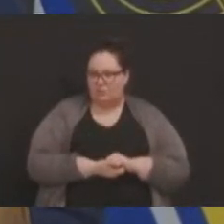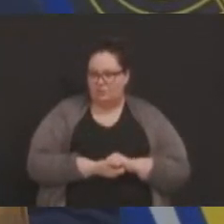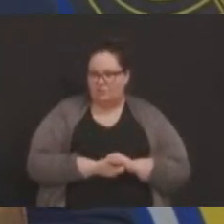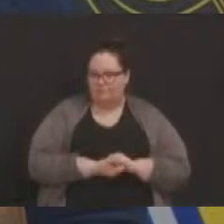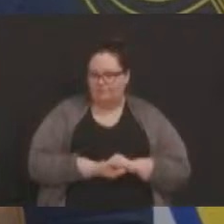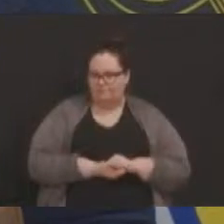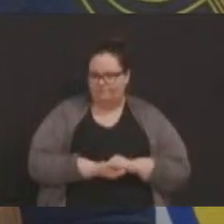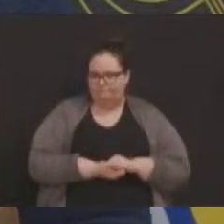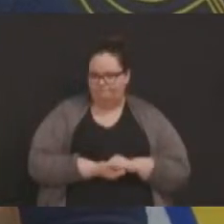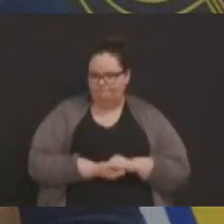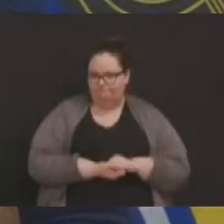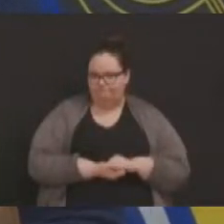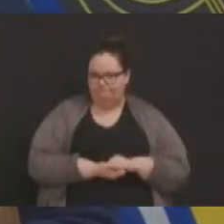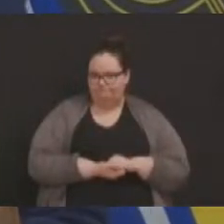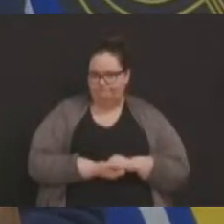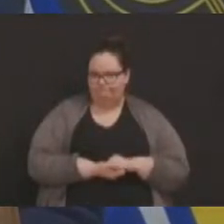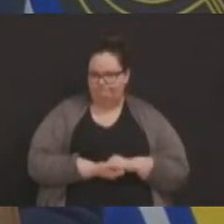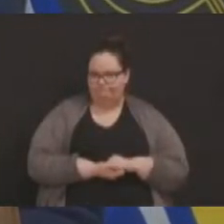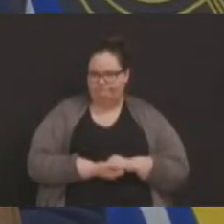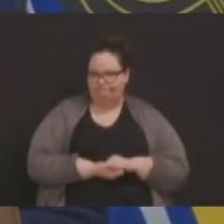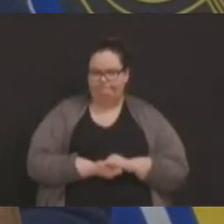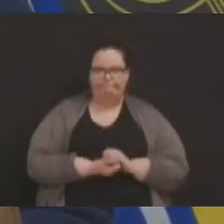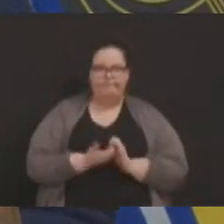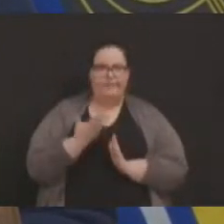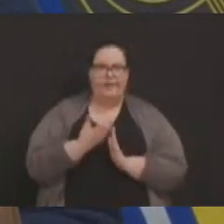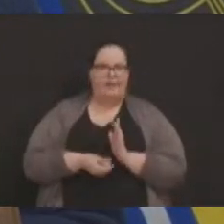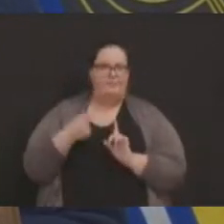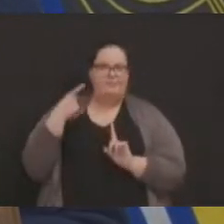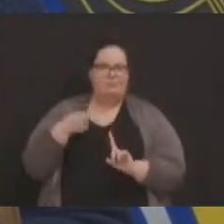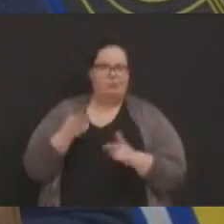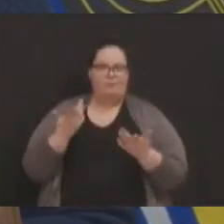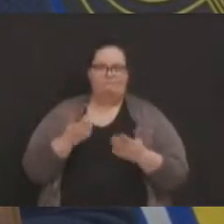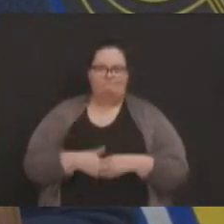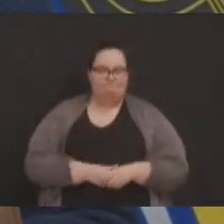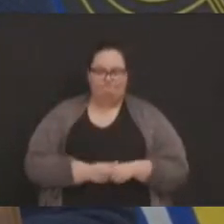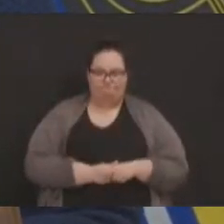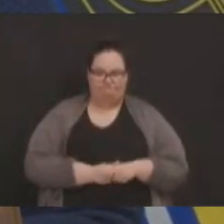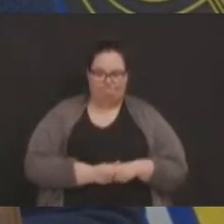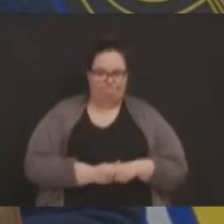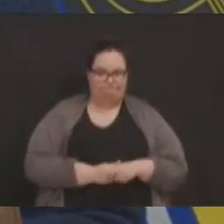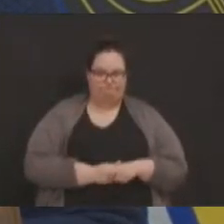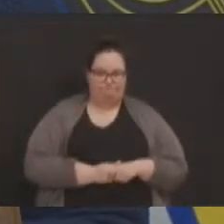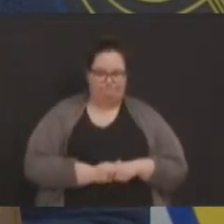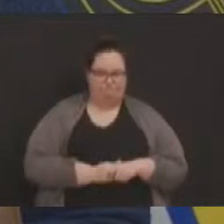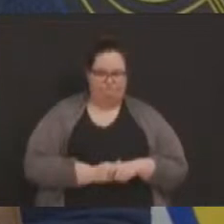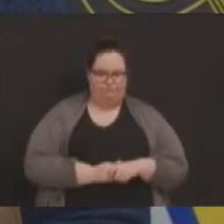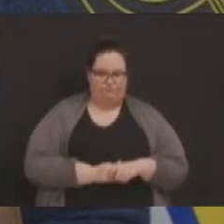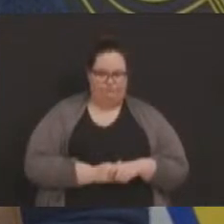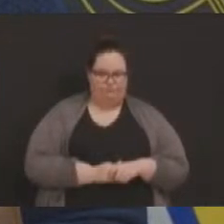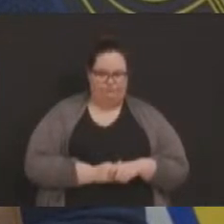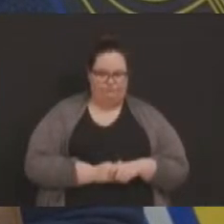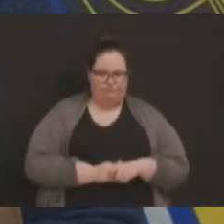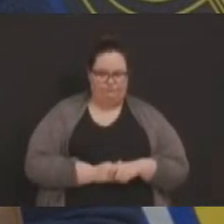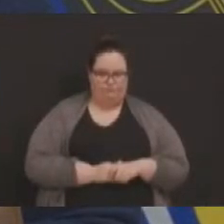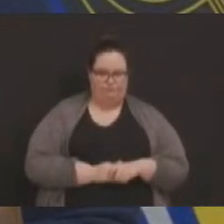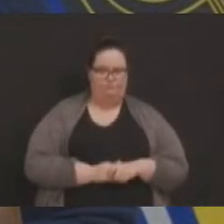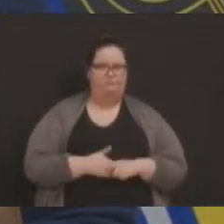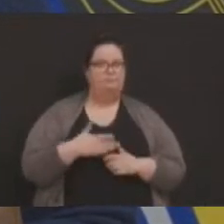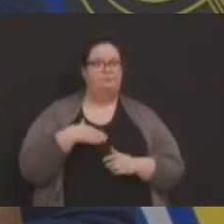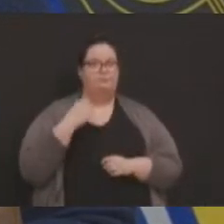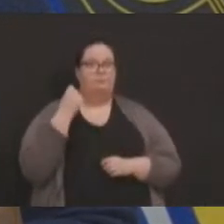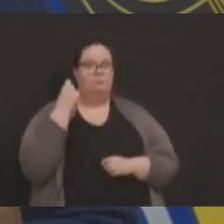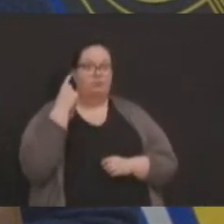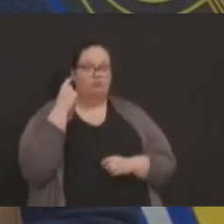So it's my understanding that job postings went up mid-December. The vacancies have only happened, I believe, this